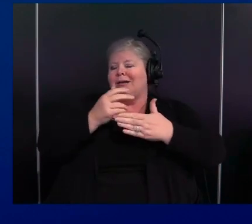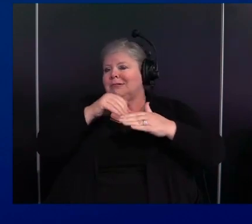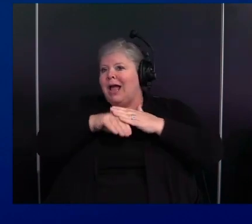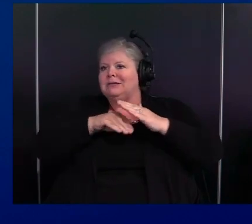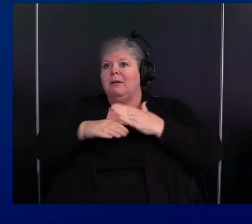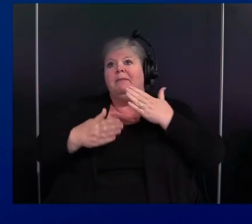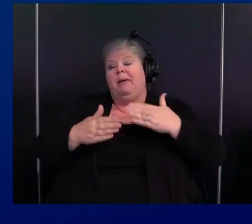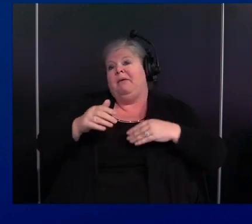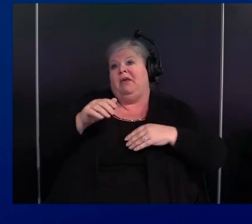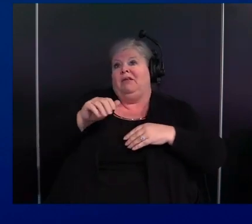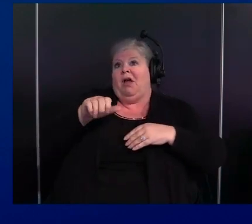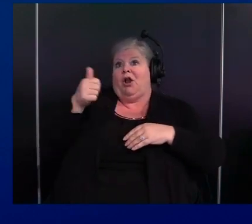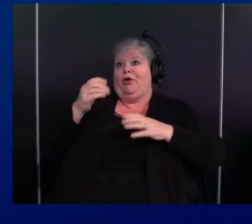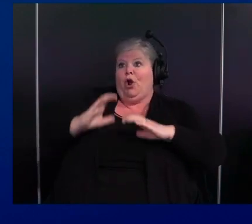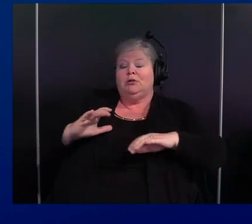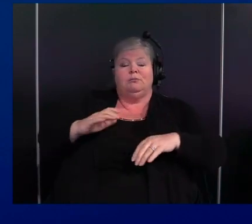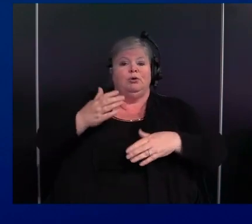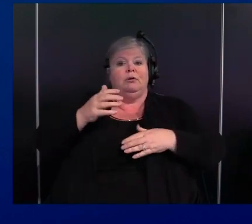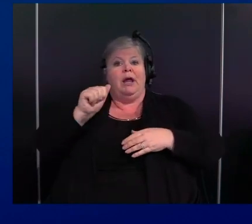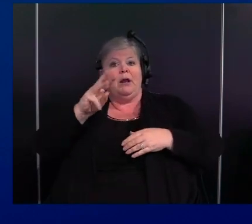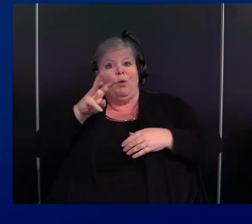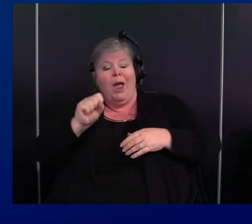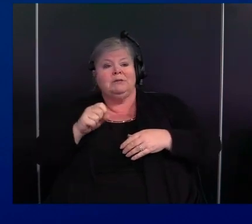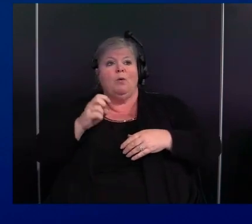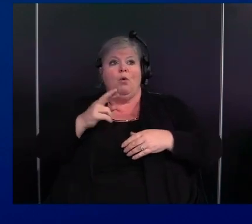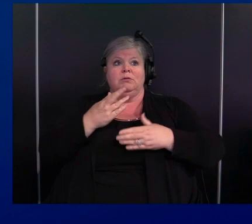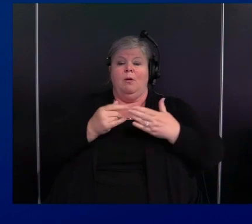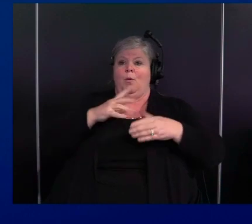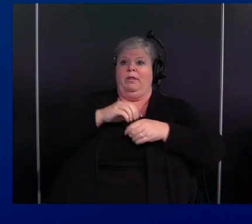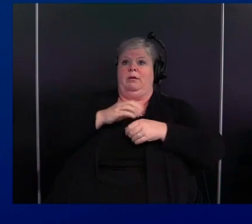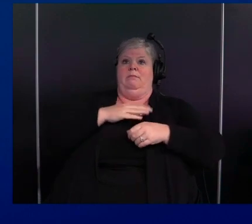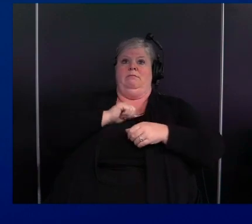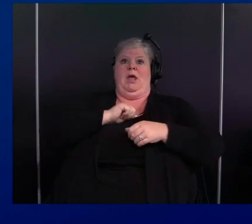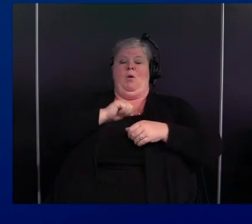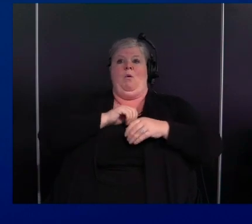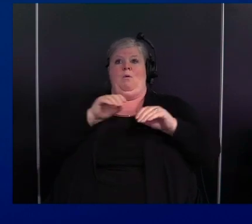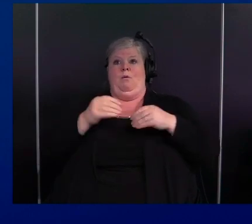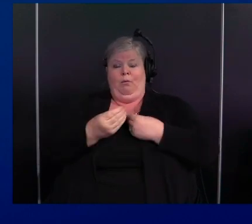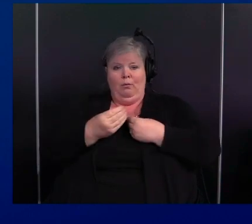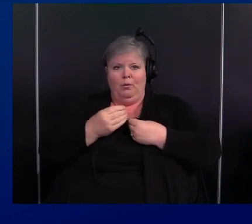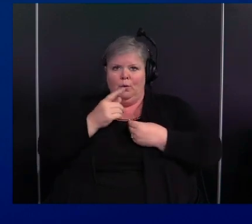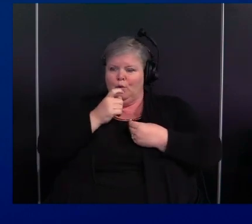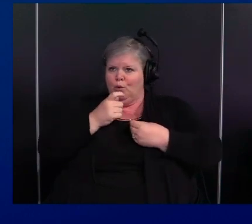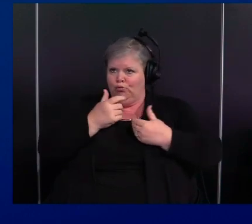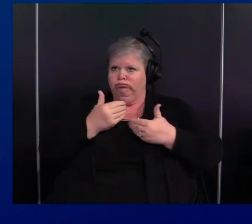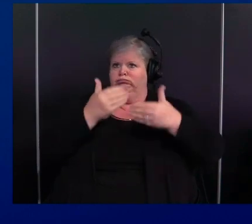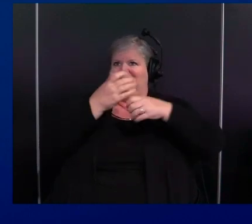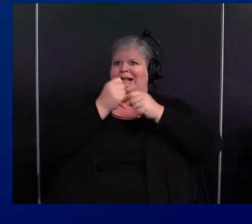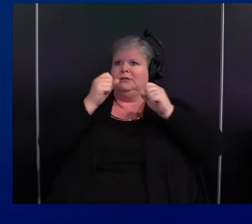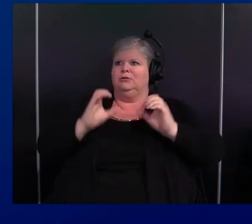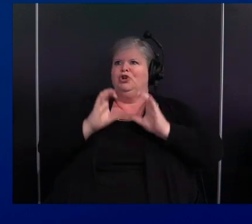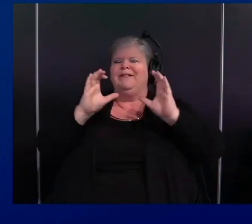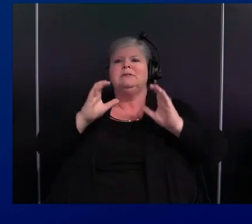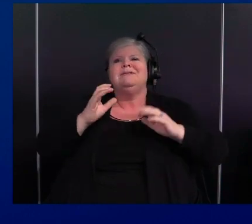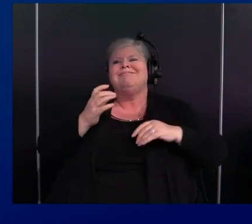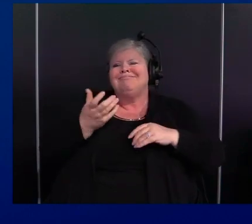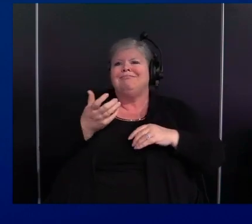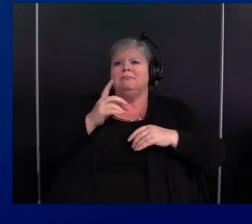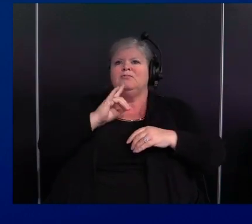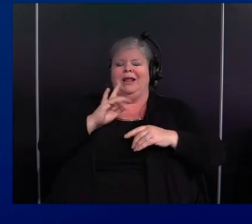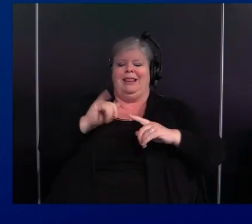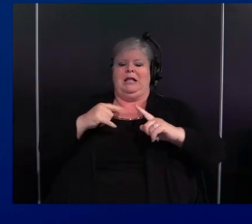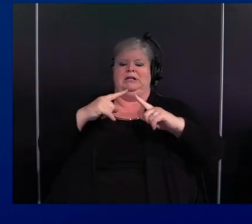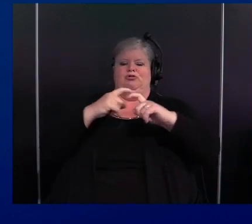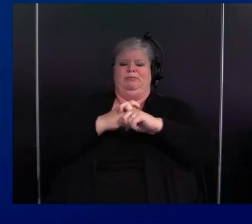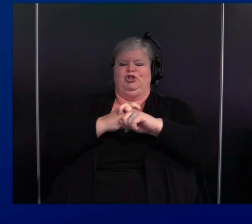be AWS itself, it might be somebody in my own organization that gets creds. So that's typically where encryption plays